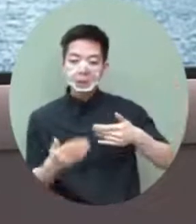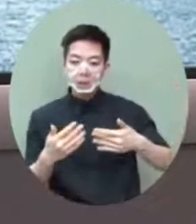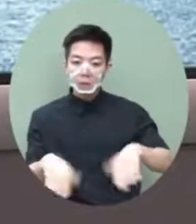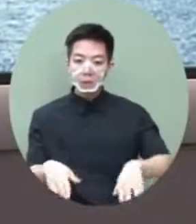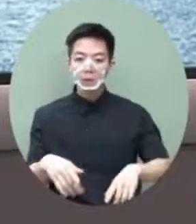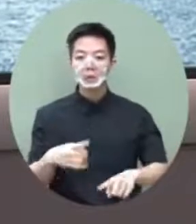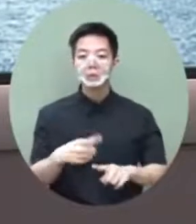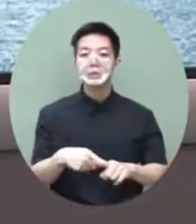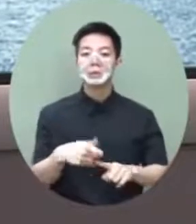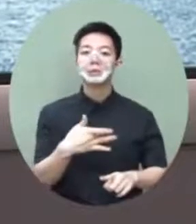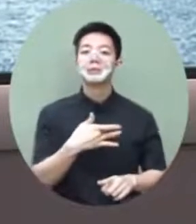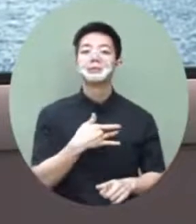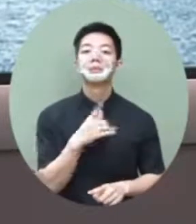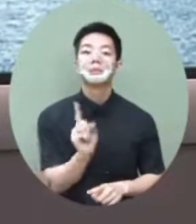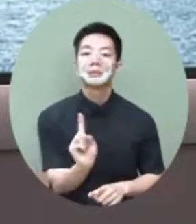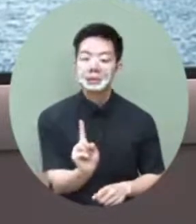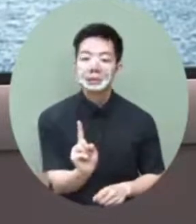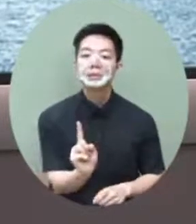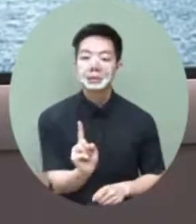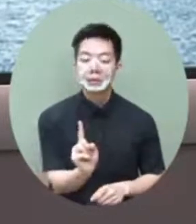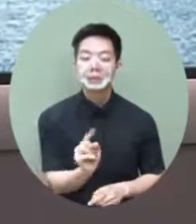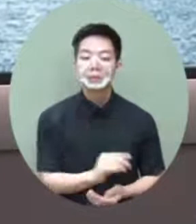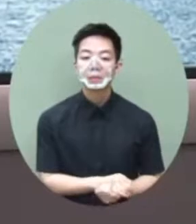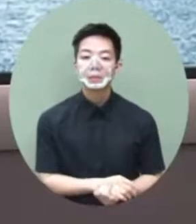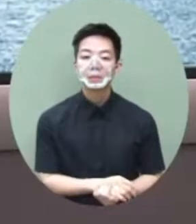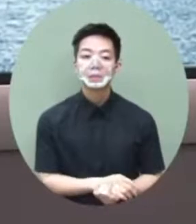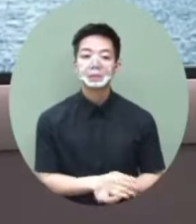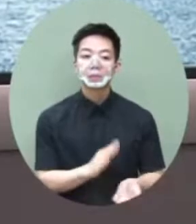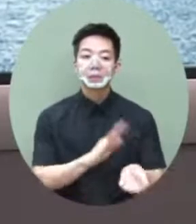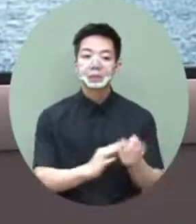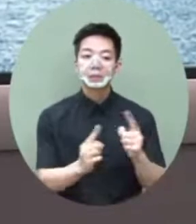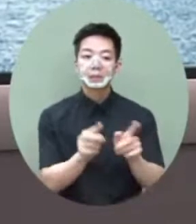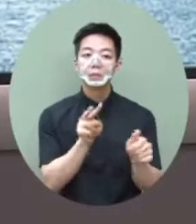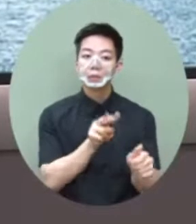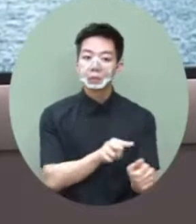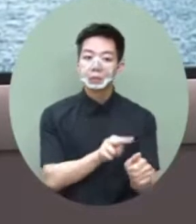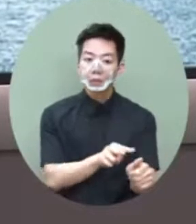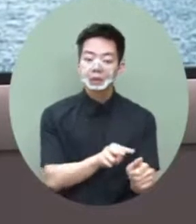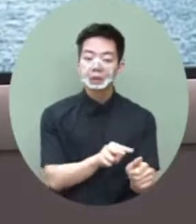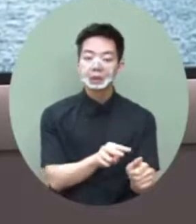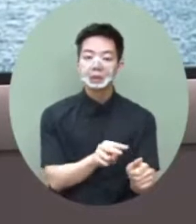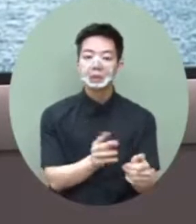the support from the mainland medical team,